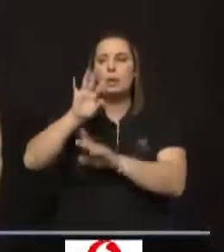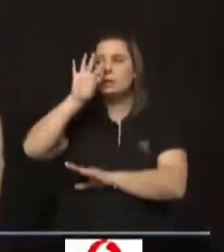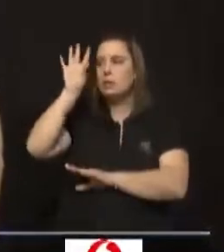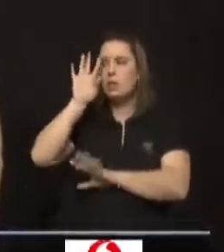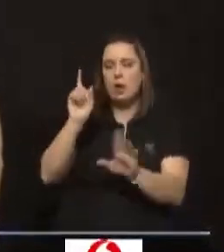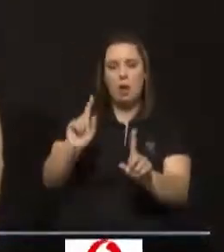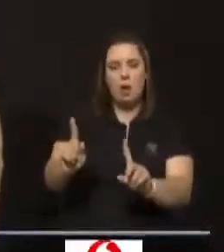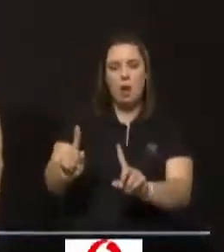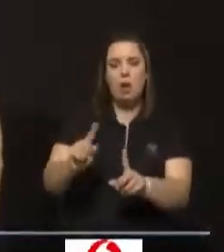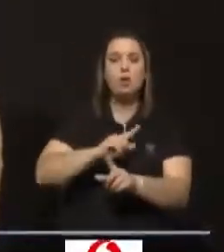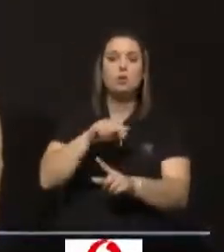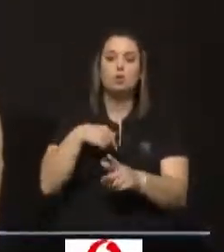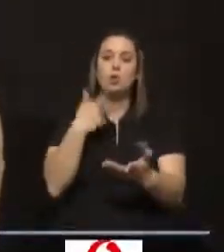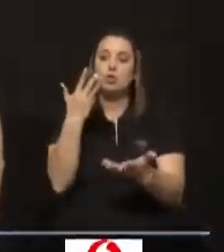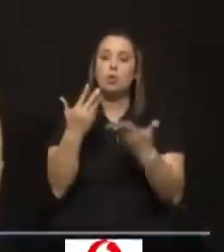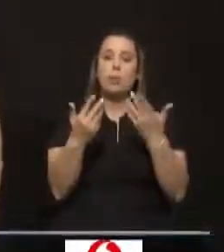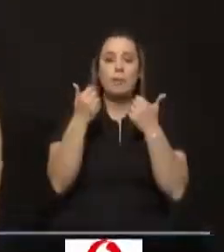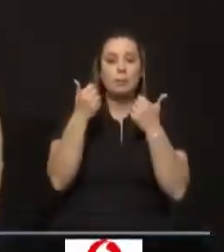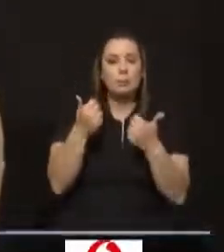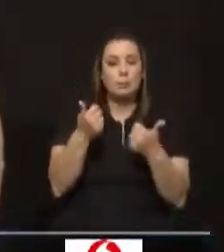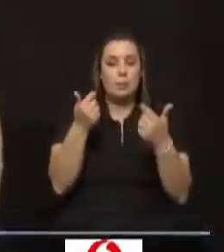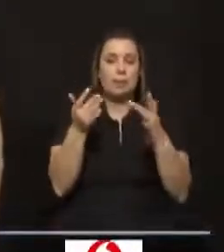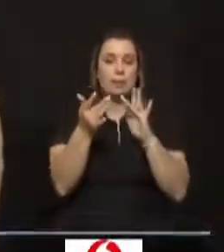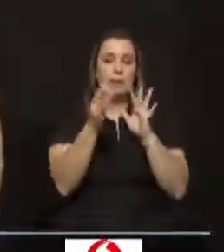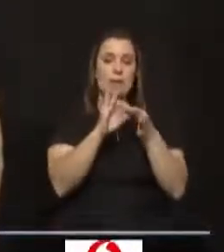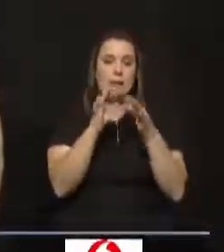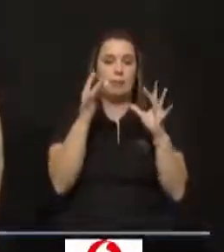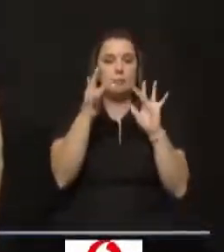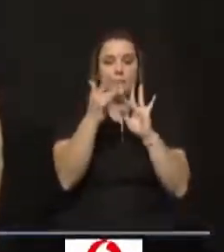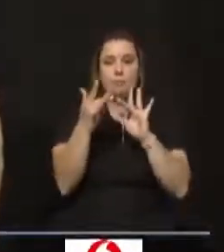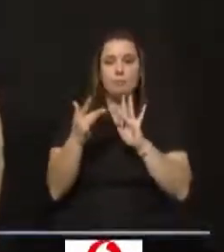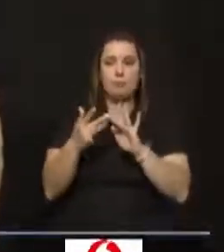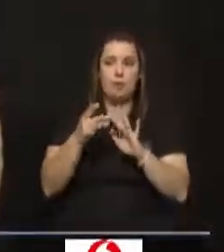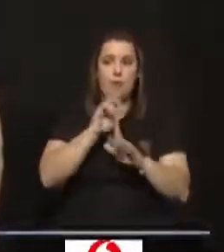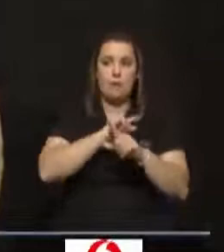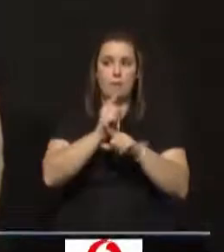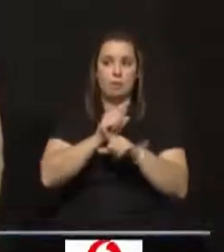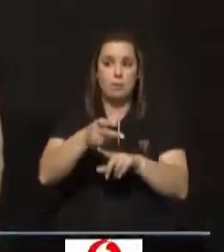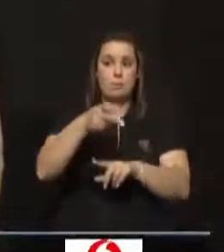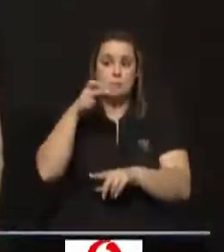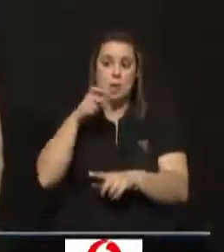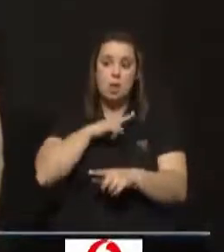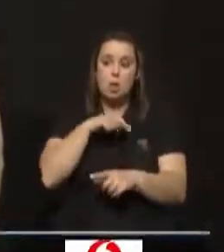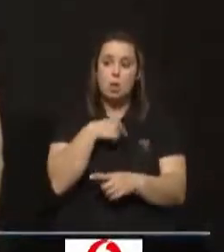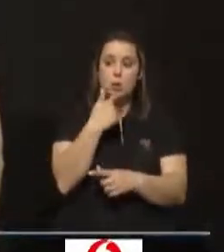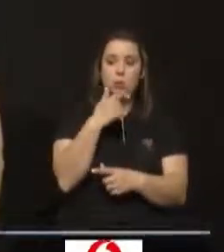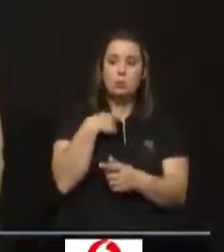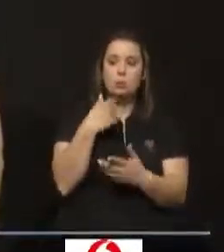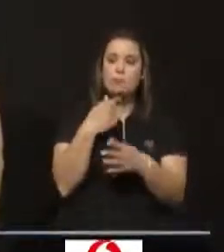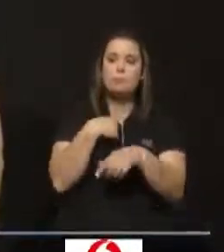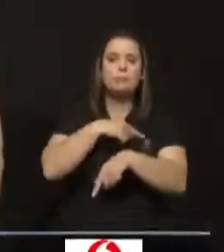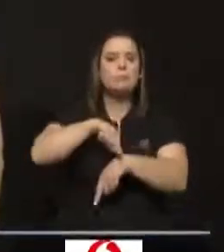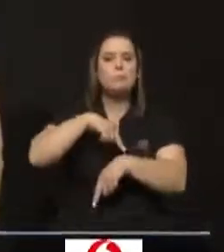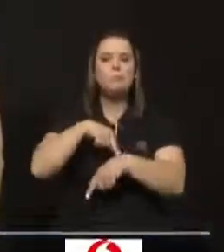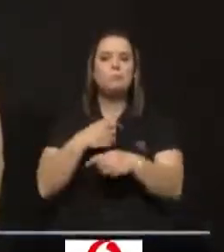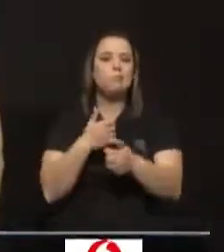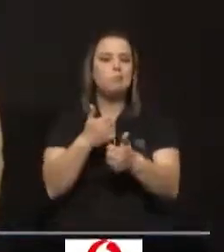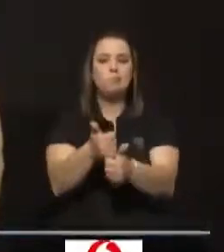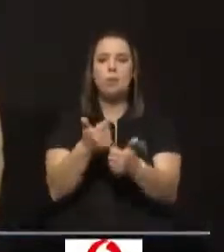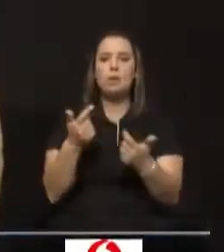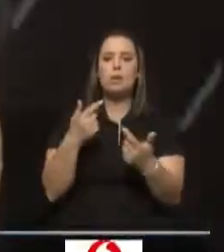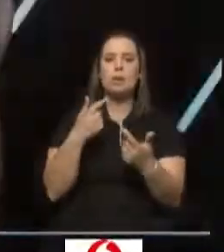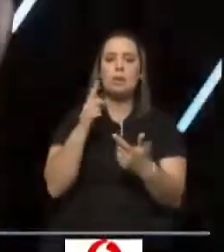the white areas as a distraction, because if we were thinking of high-speed connectivity, we